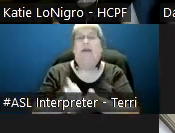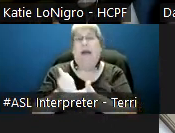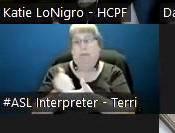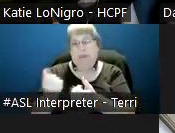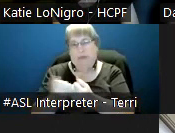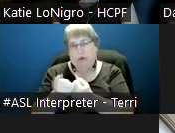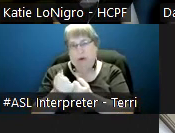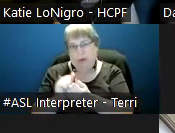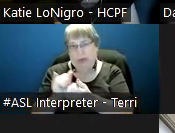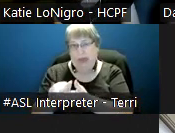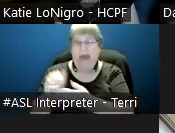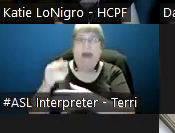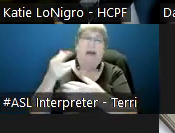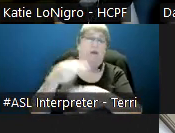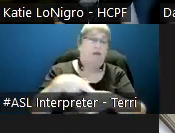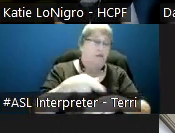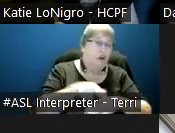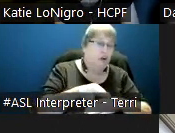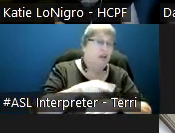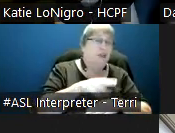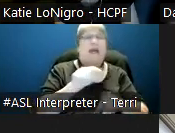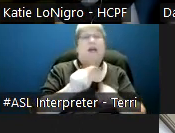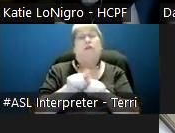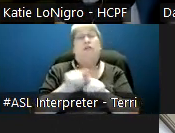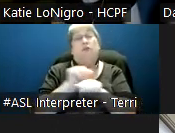referral processes, and working with community groups.